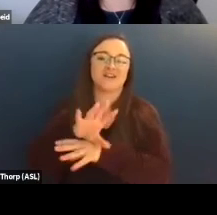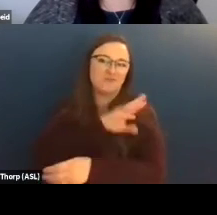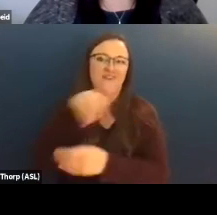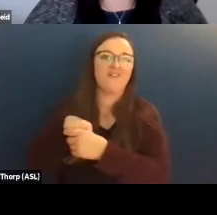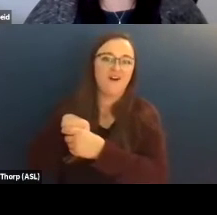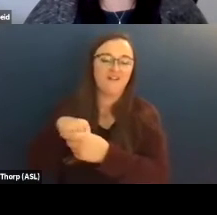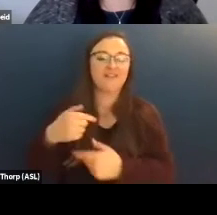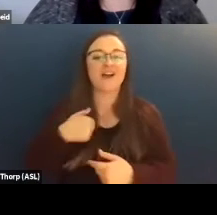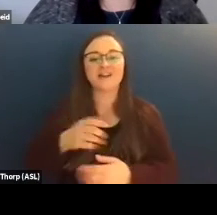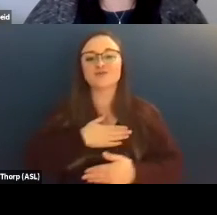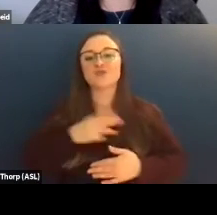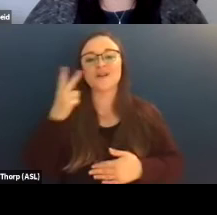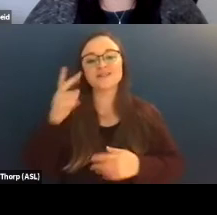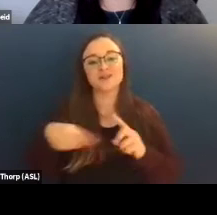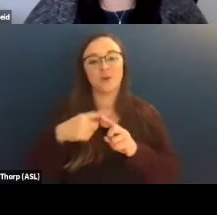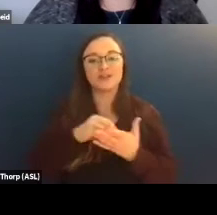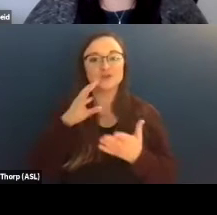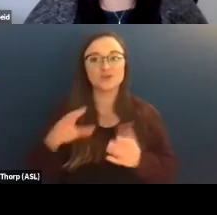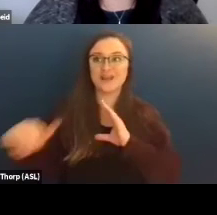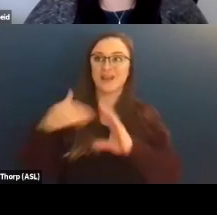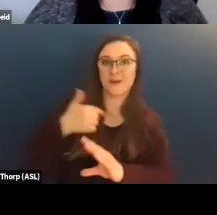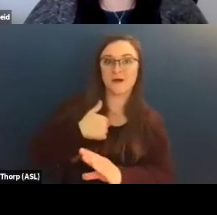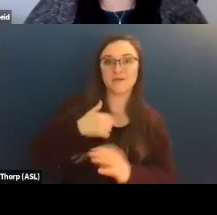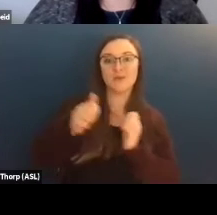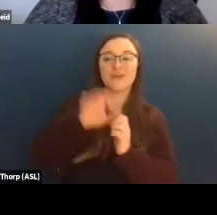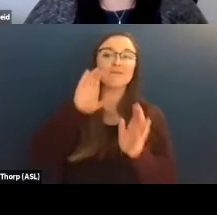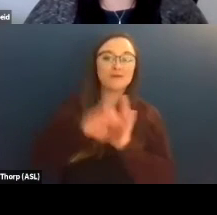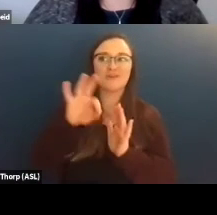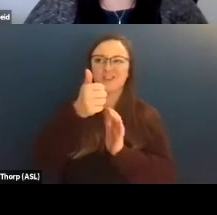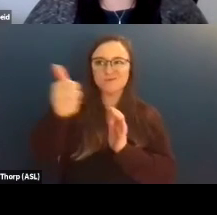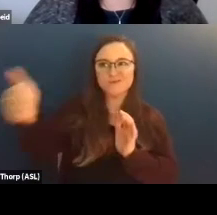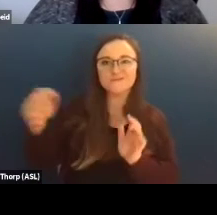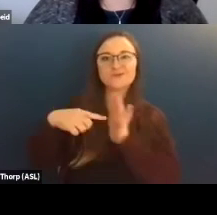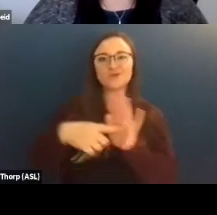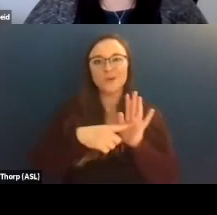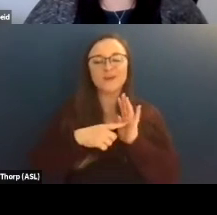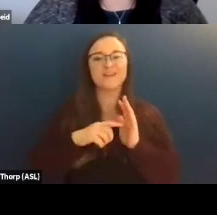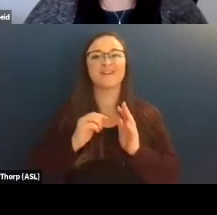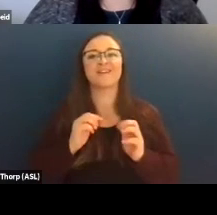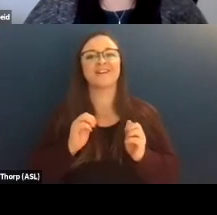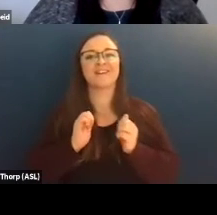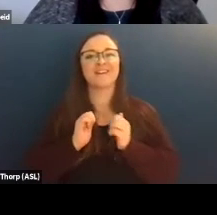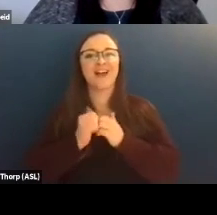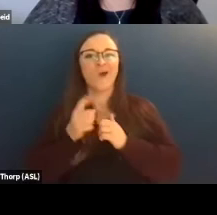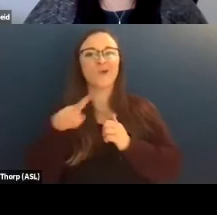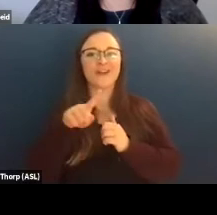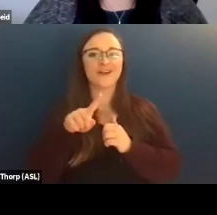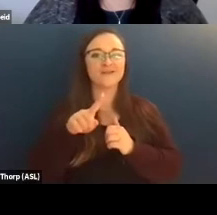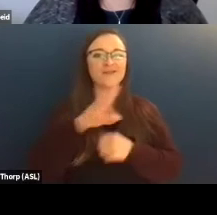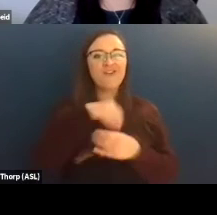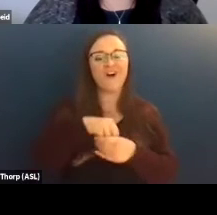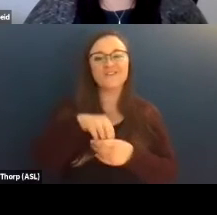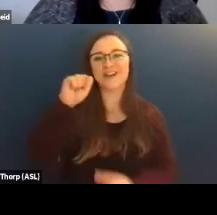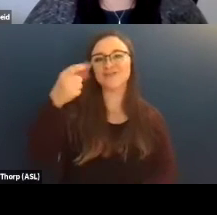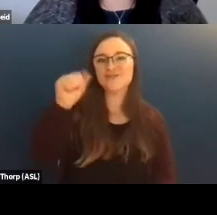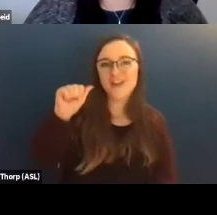to see when students, you know, they email me back with photos and they show me how they're, you know, they're on the SGA